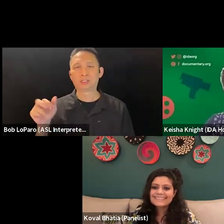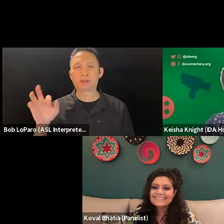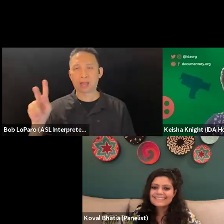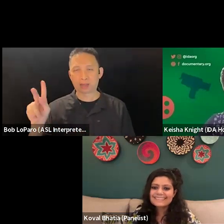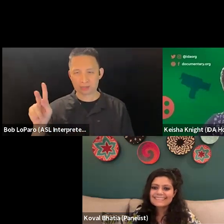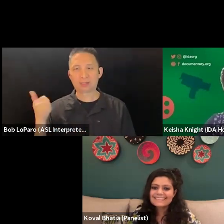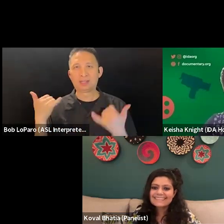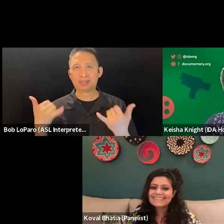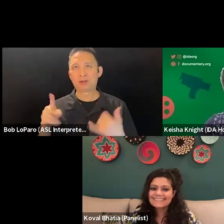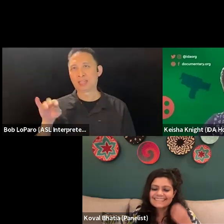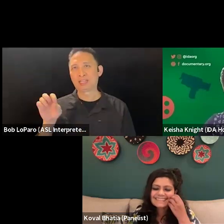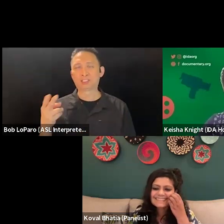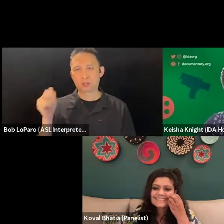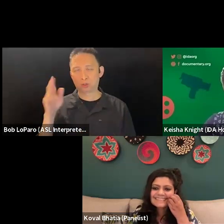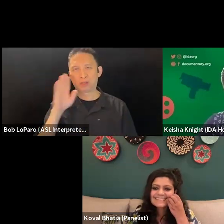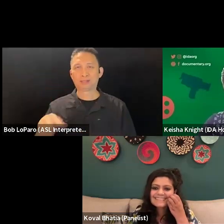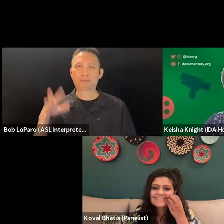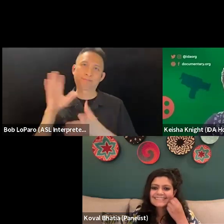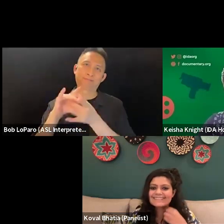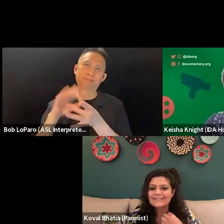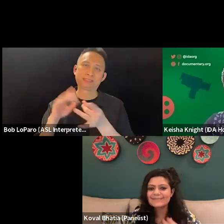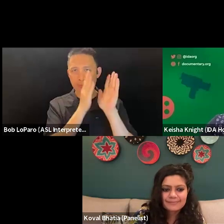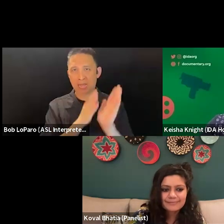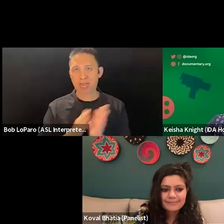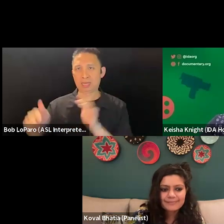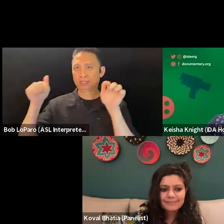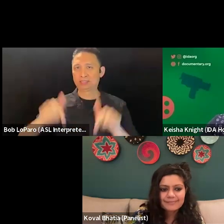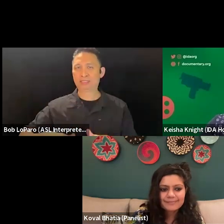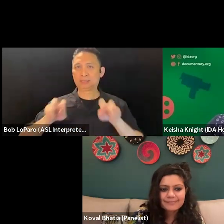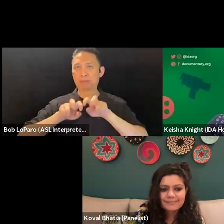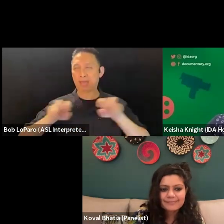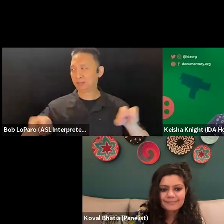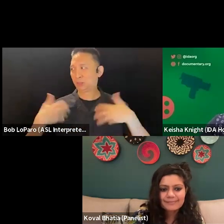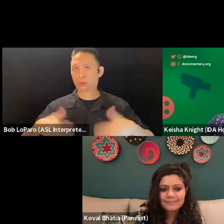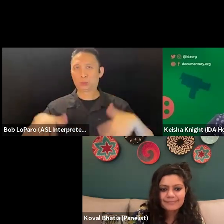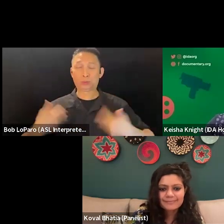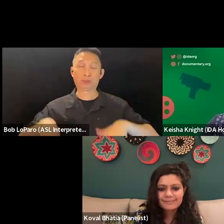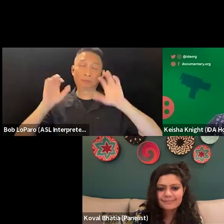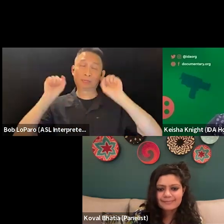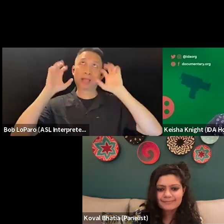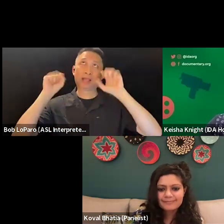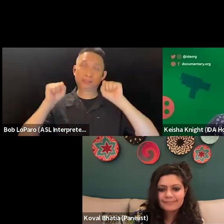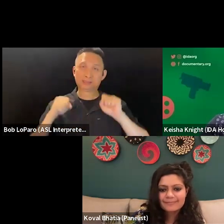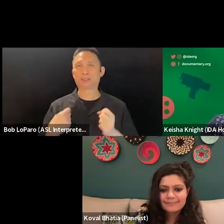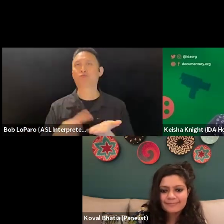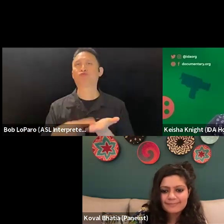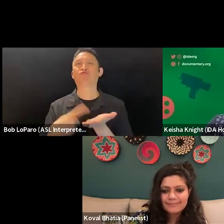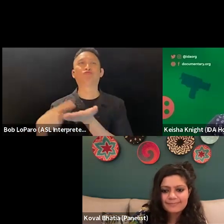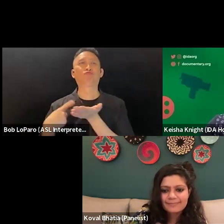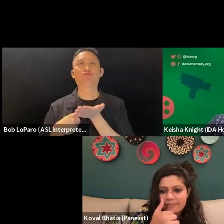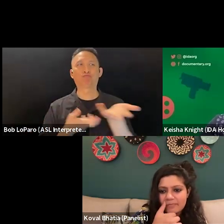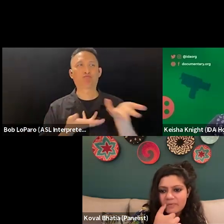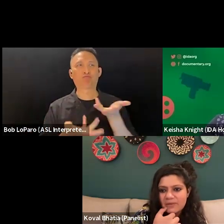very important. Like by the end of the day, it's important to also know the film you want to make, I feel.